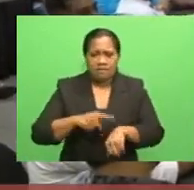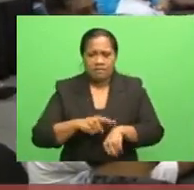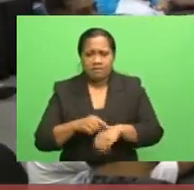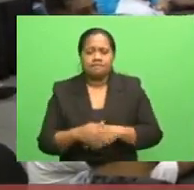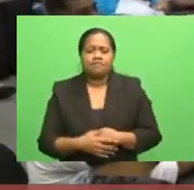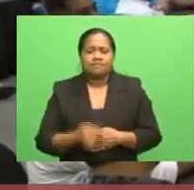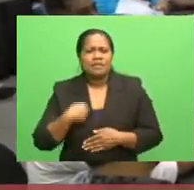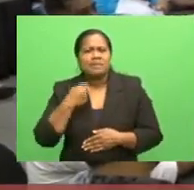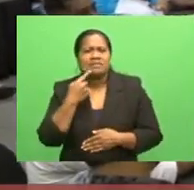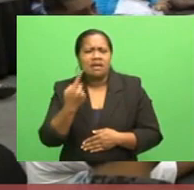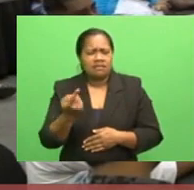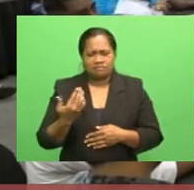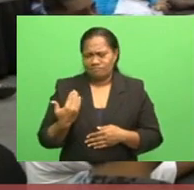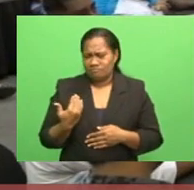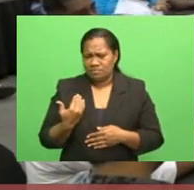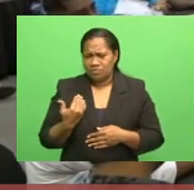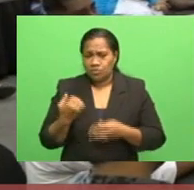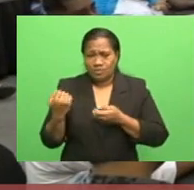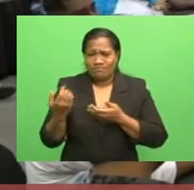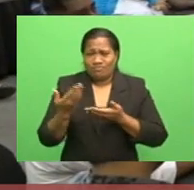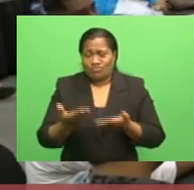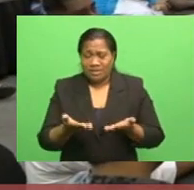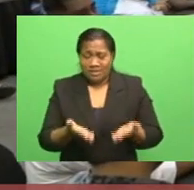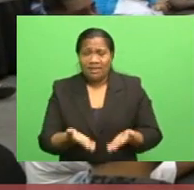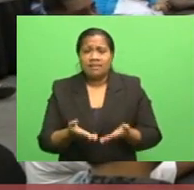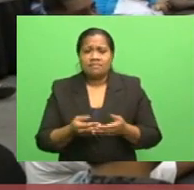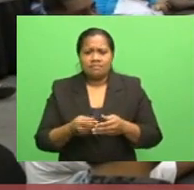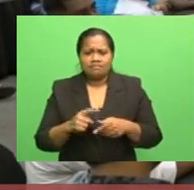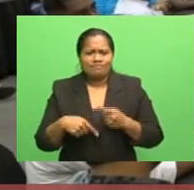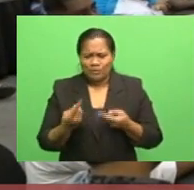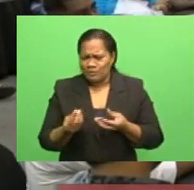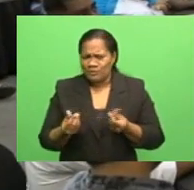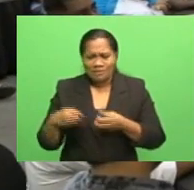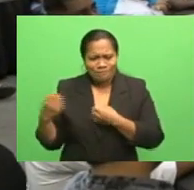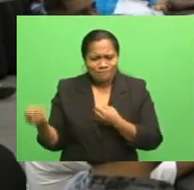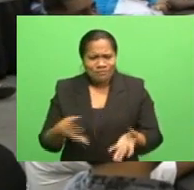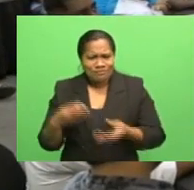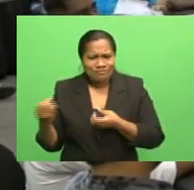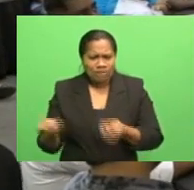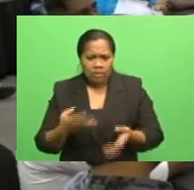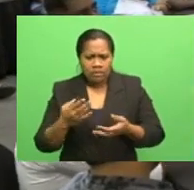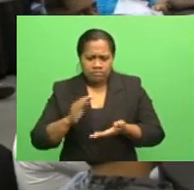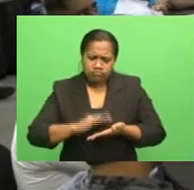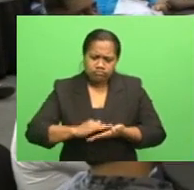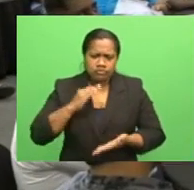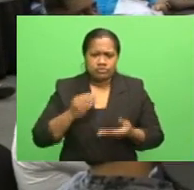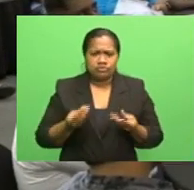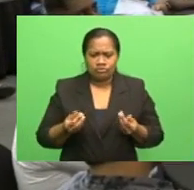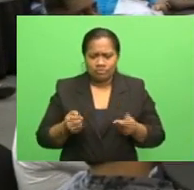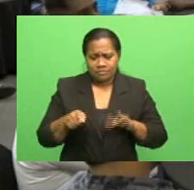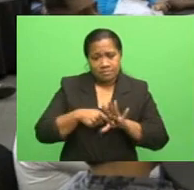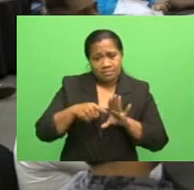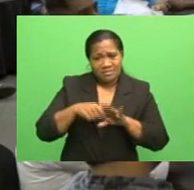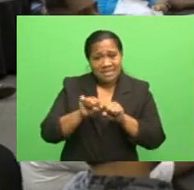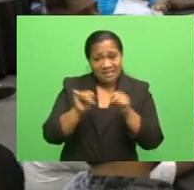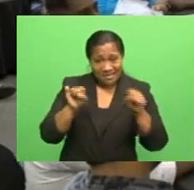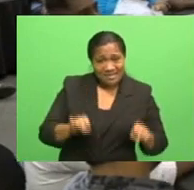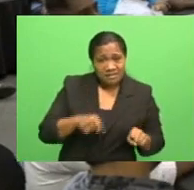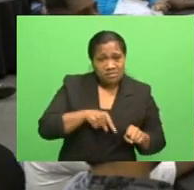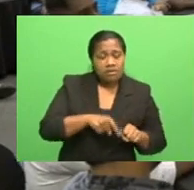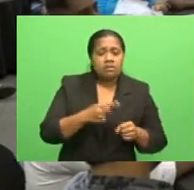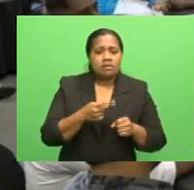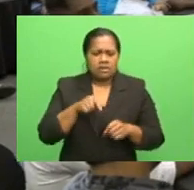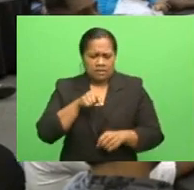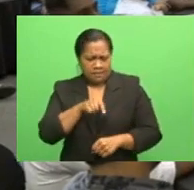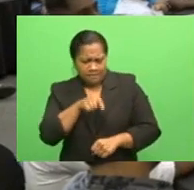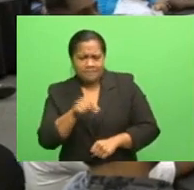by bringing in foreign debt, we're actually adding to the money supply and, of course, the increasing liquidity within the system. And that should